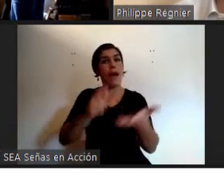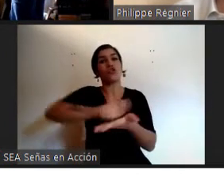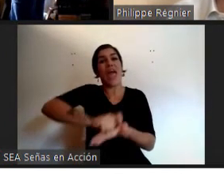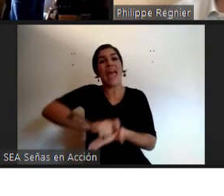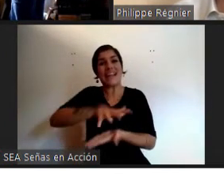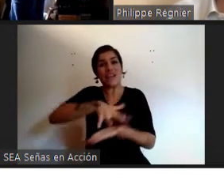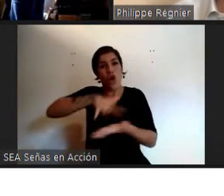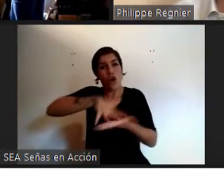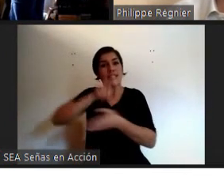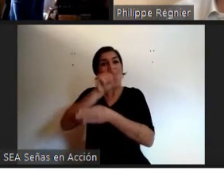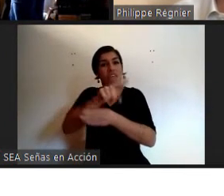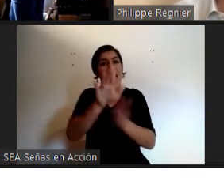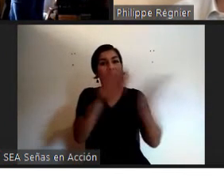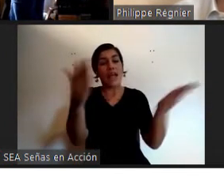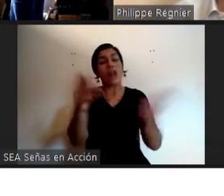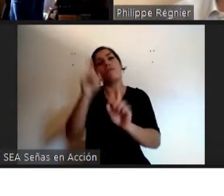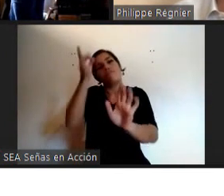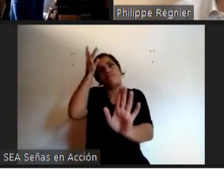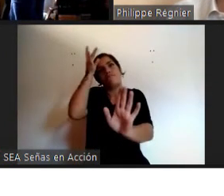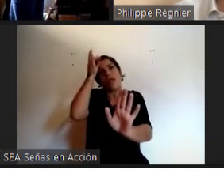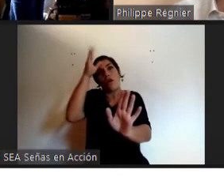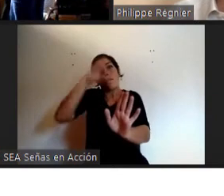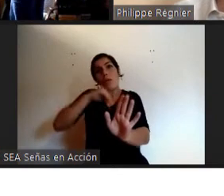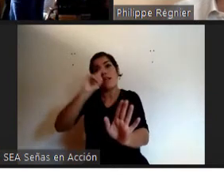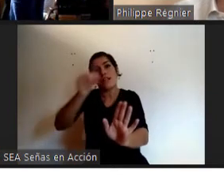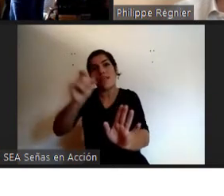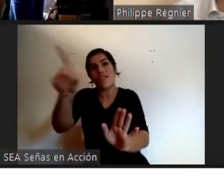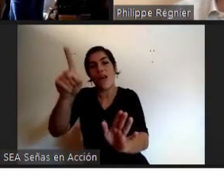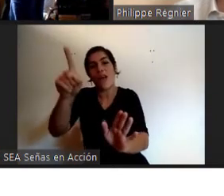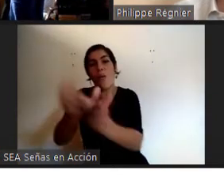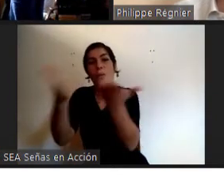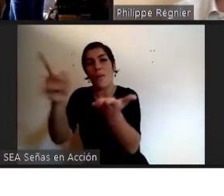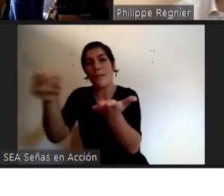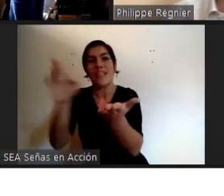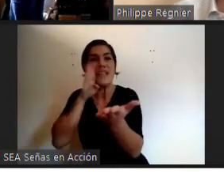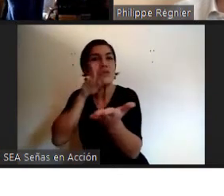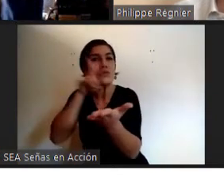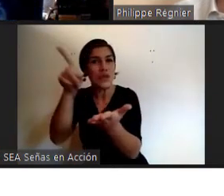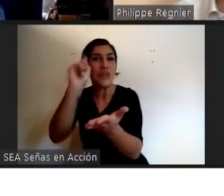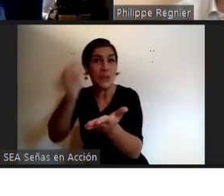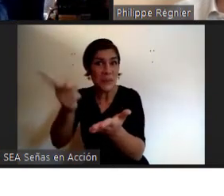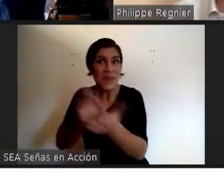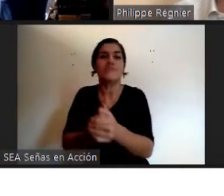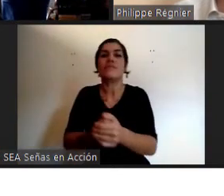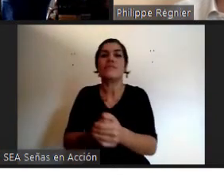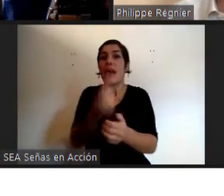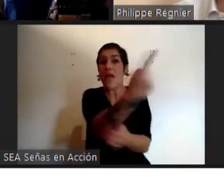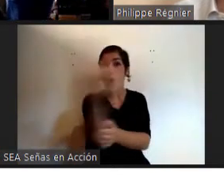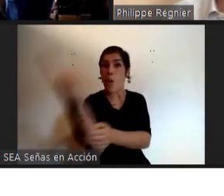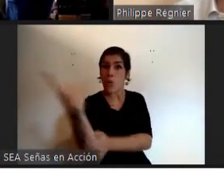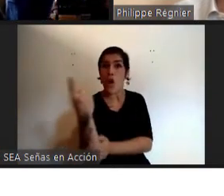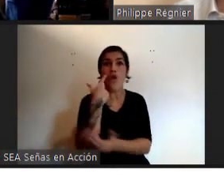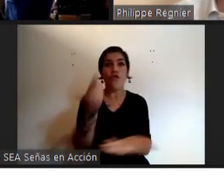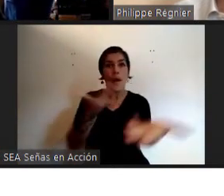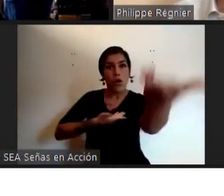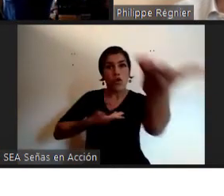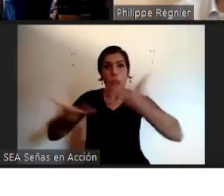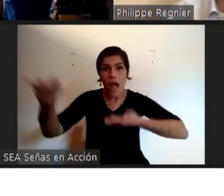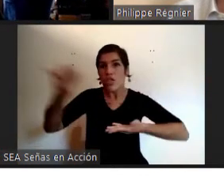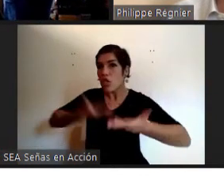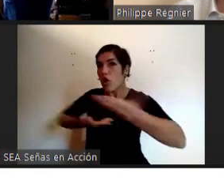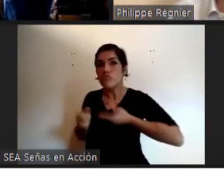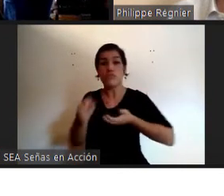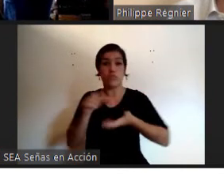us, and Iker Seistedos as well, and Felipe Reynier by Learning Paper, they have shown us the